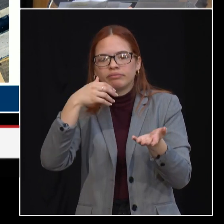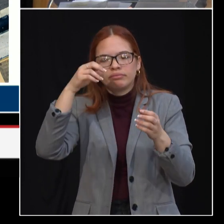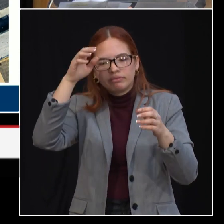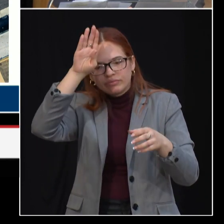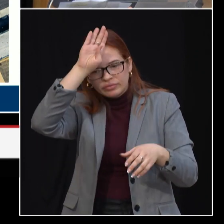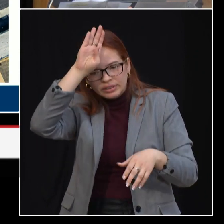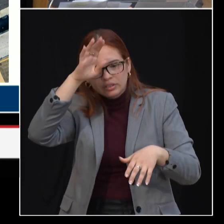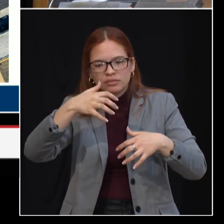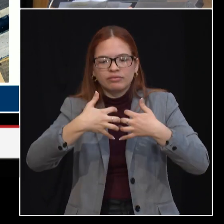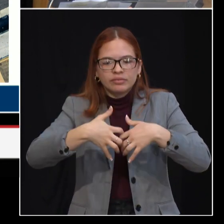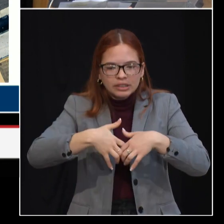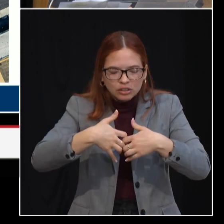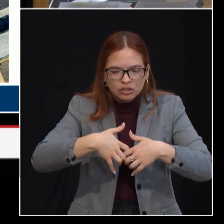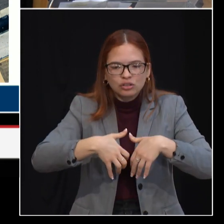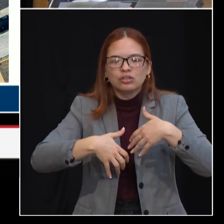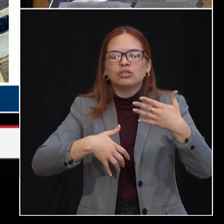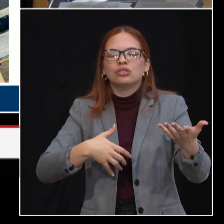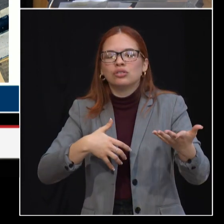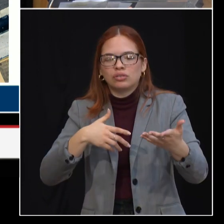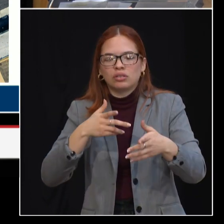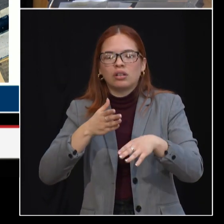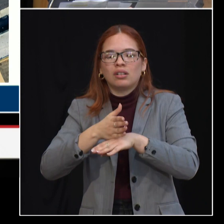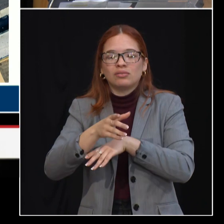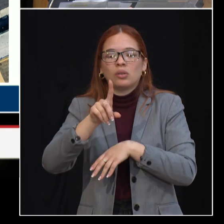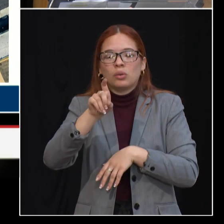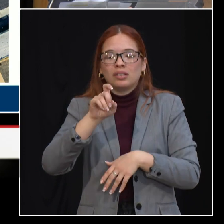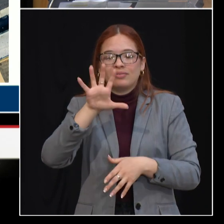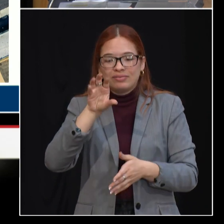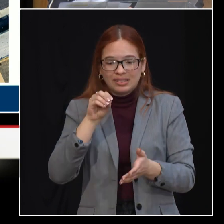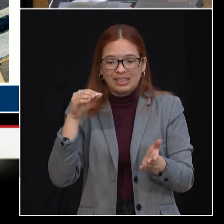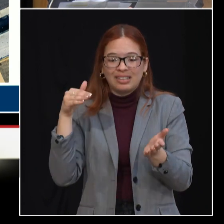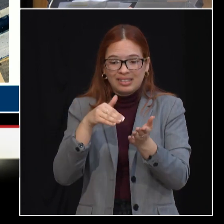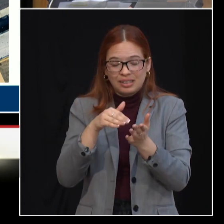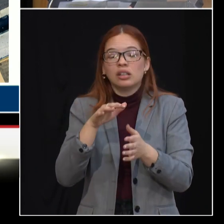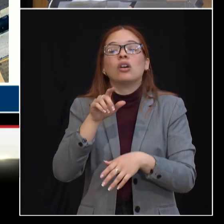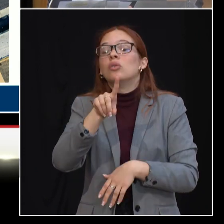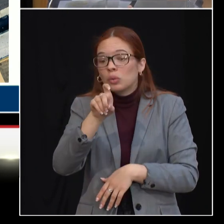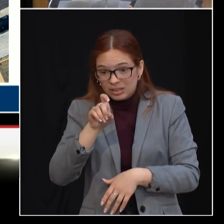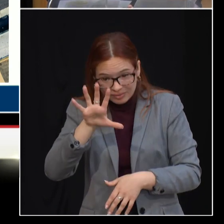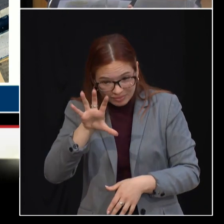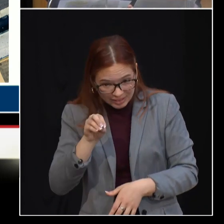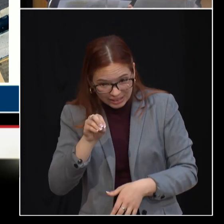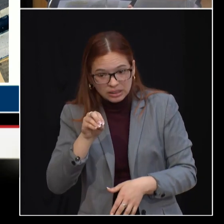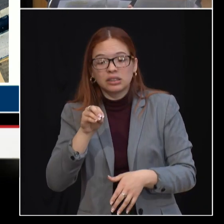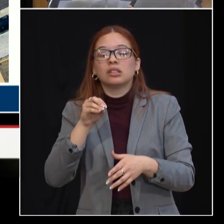over 150 new units of housing, both market and affordable.